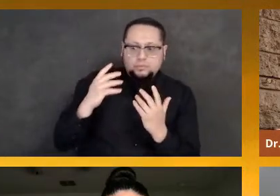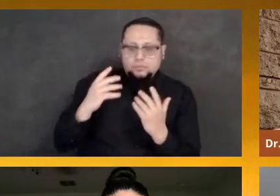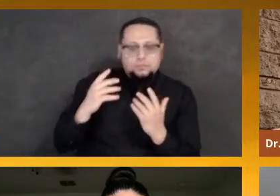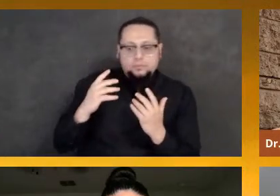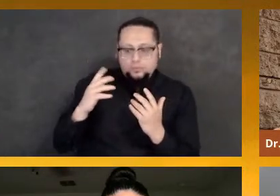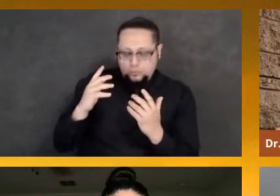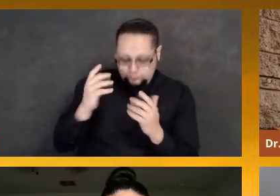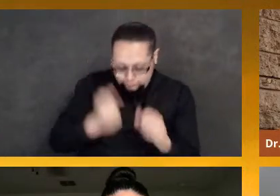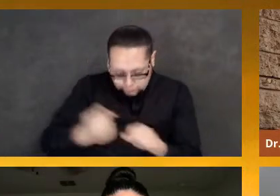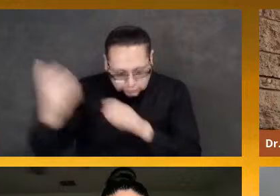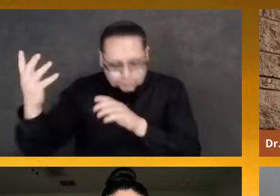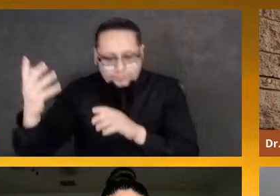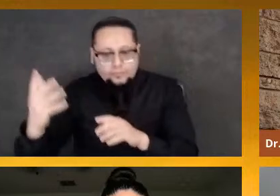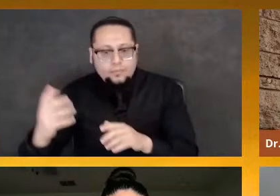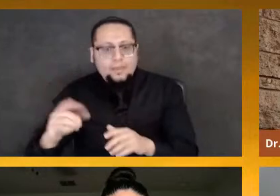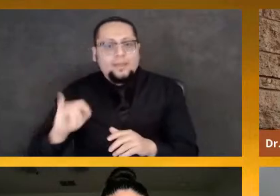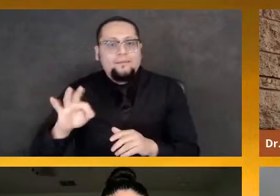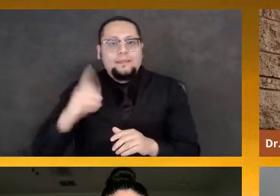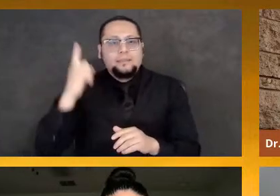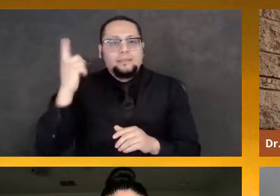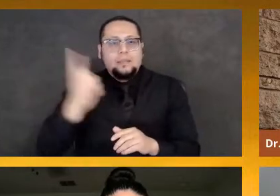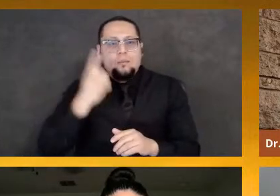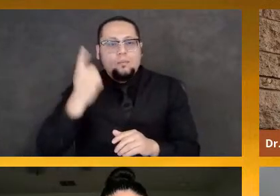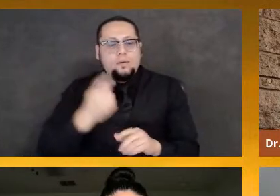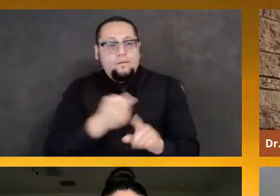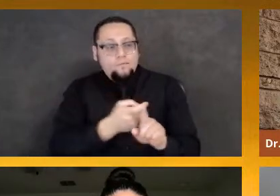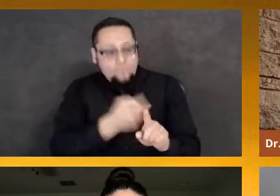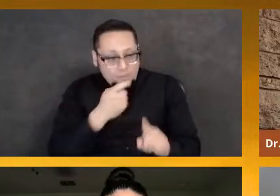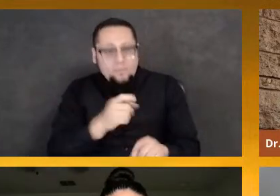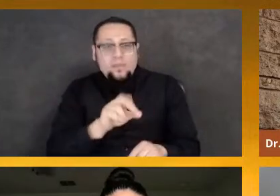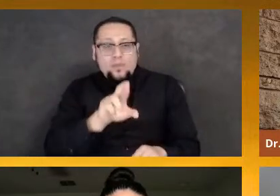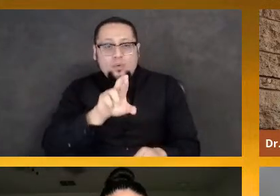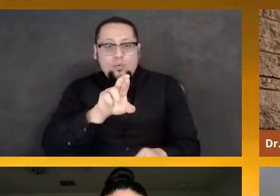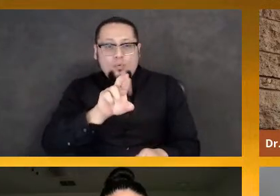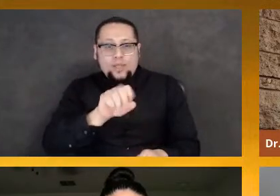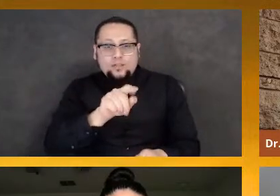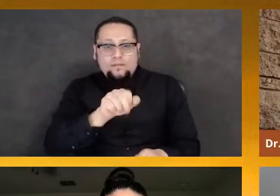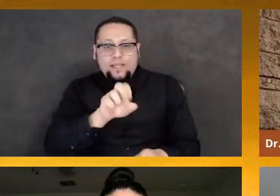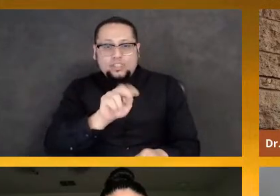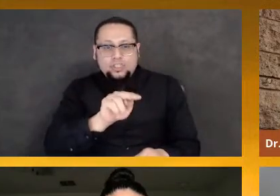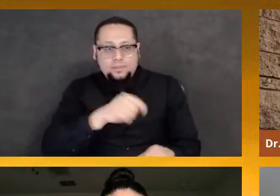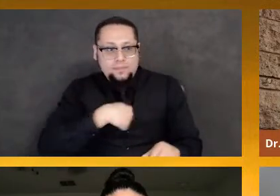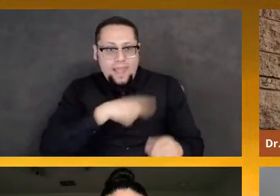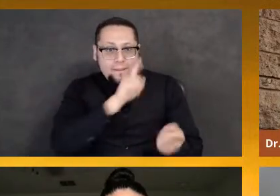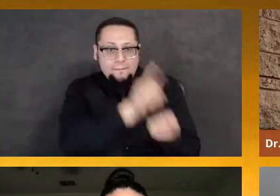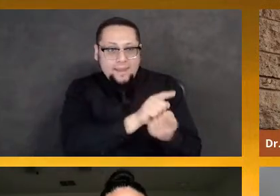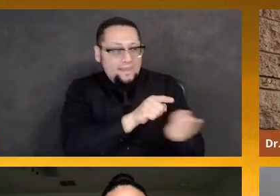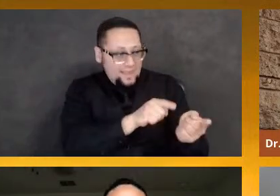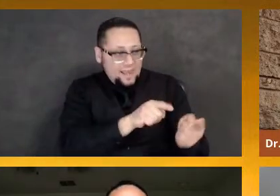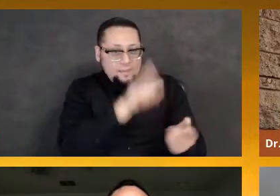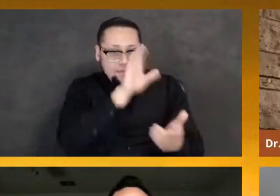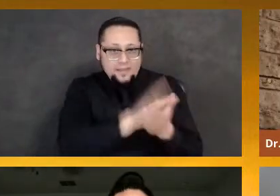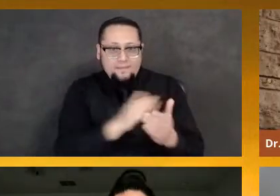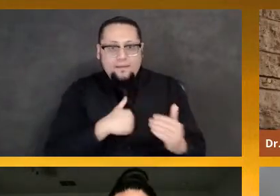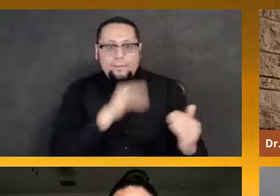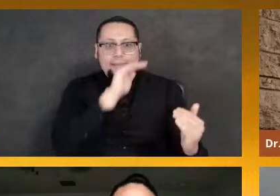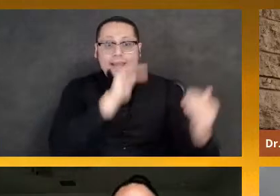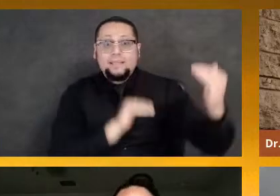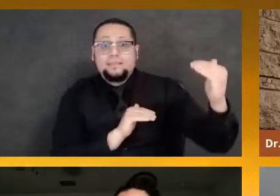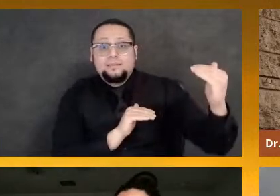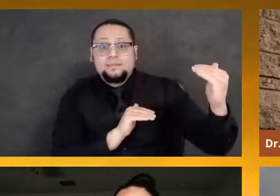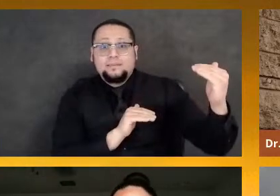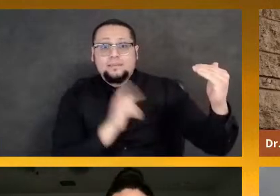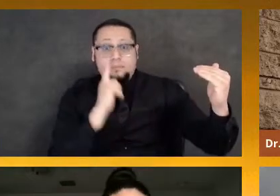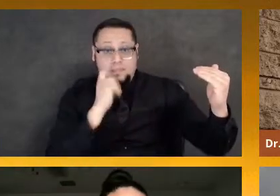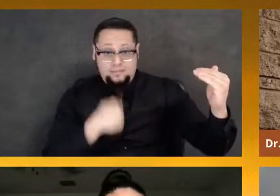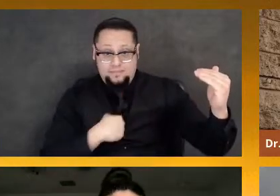when someone from the reservation that I met believes that I am less Yaqui just because I don't live in the PYT